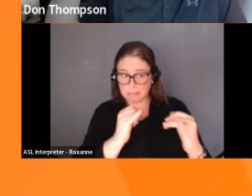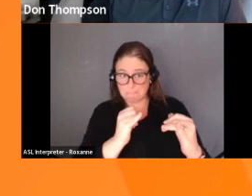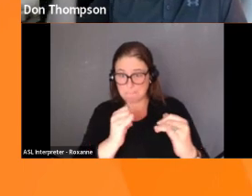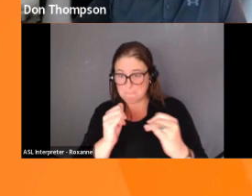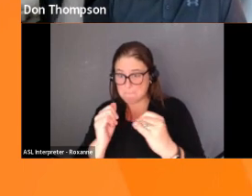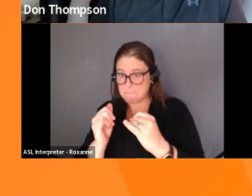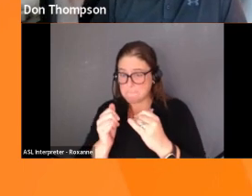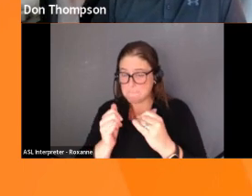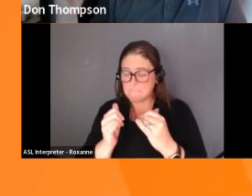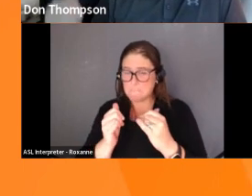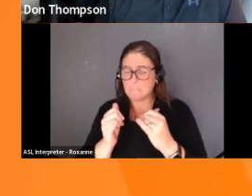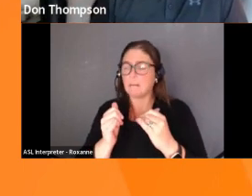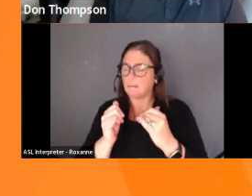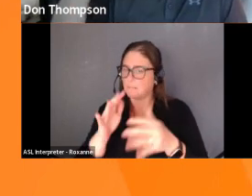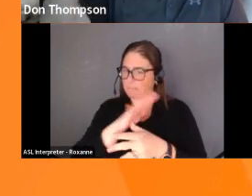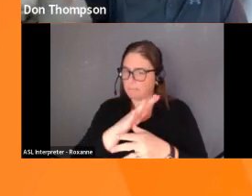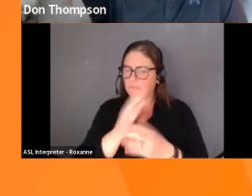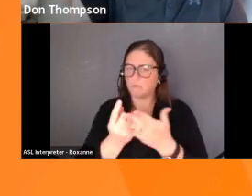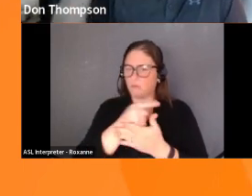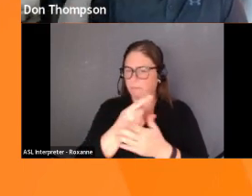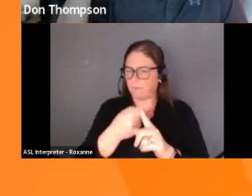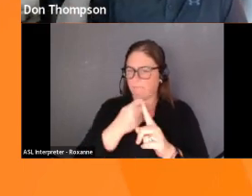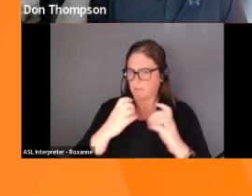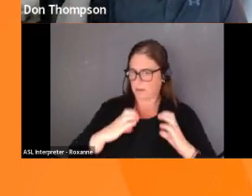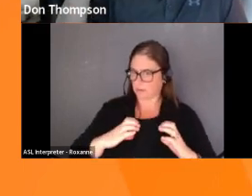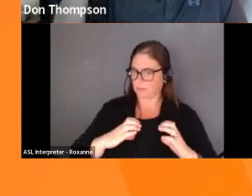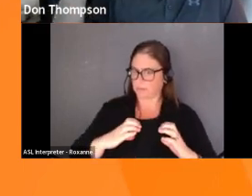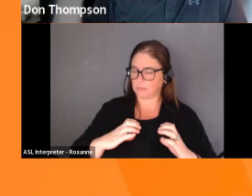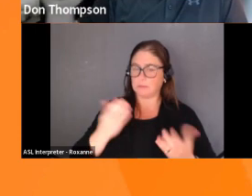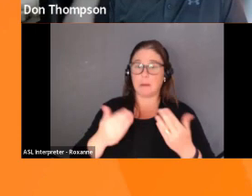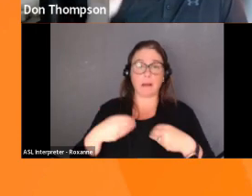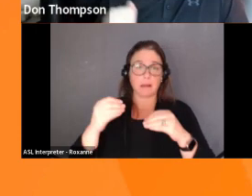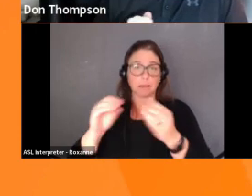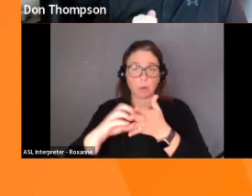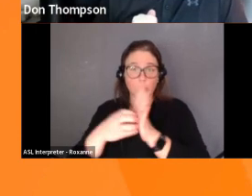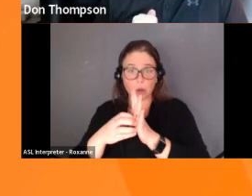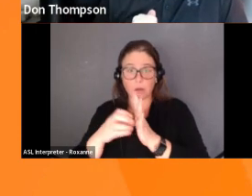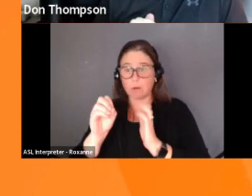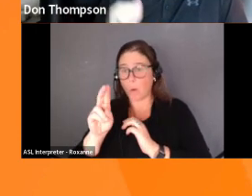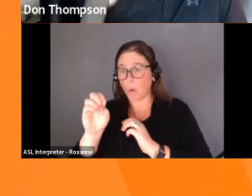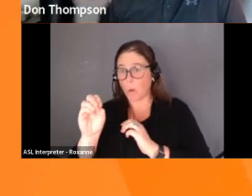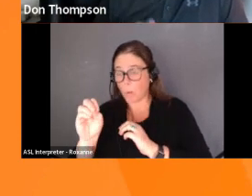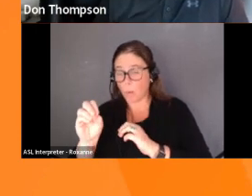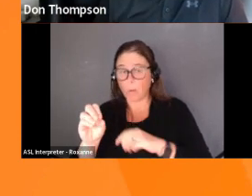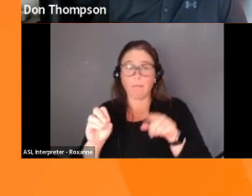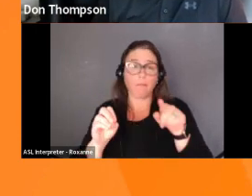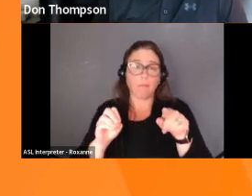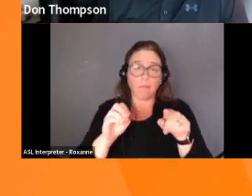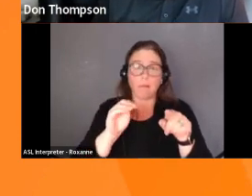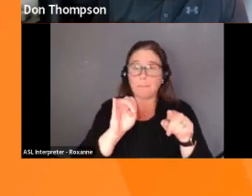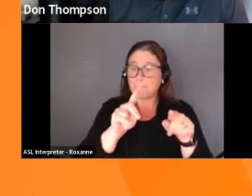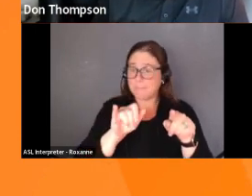of seller reviews, where I may sell Oreo cookies and Mickey may sell Oreo cookies and Adelaide sells